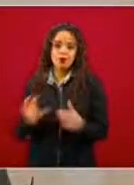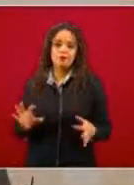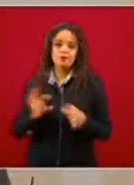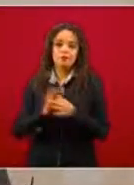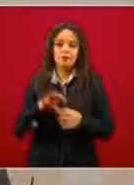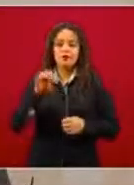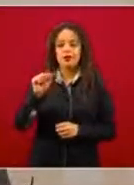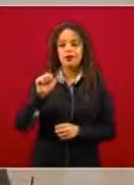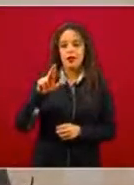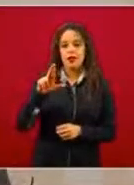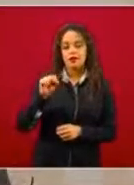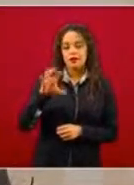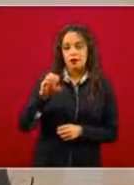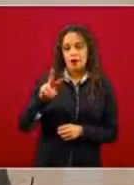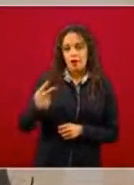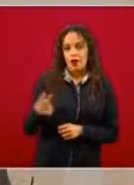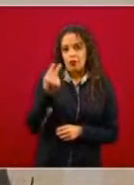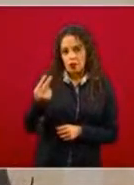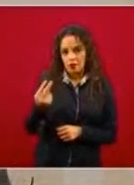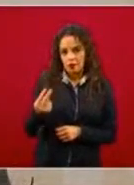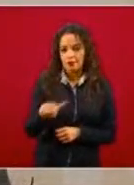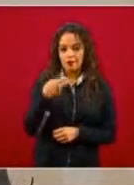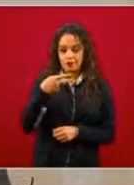to be predominant above